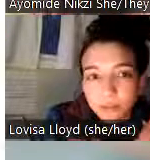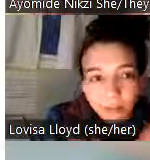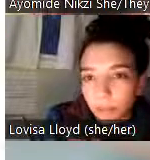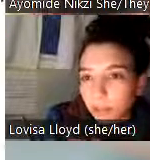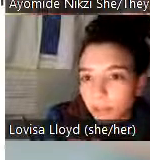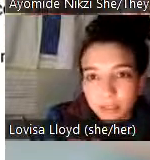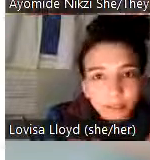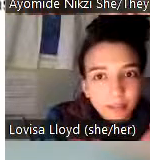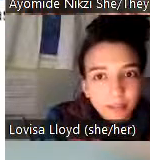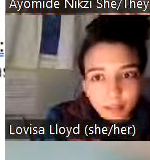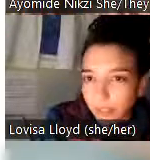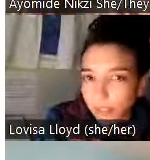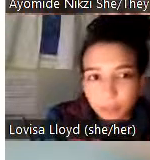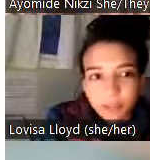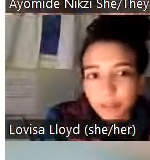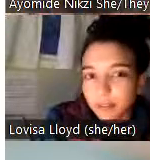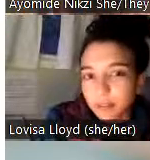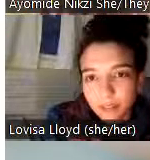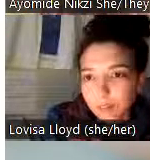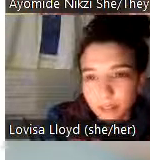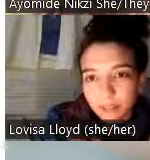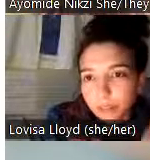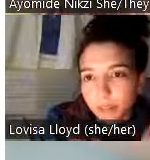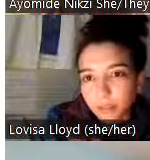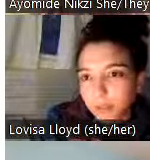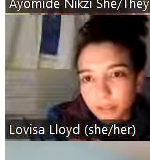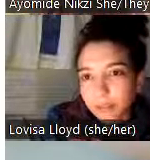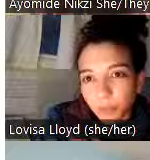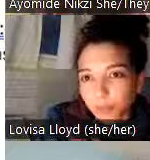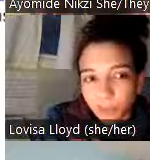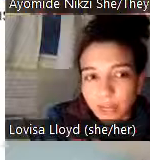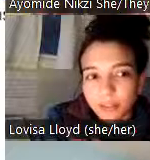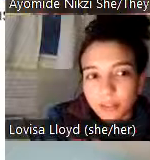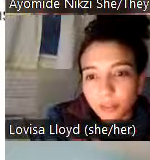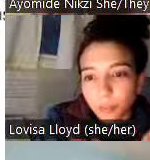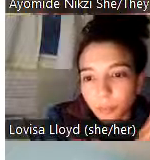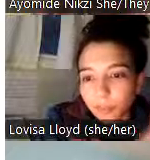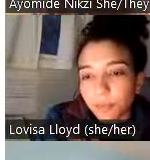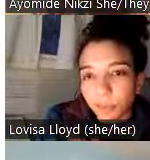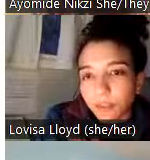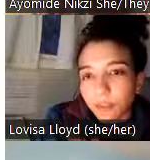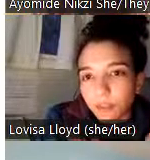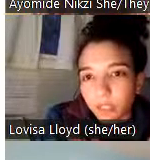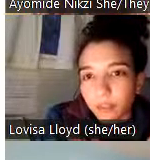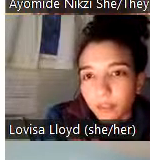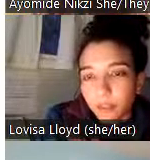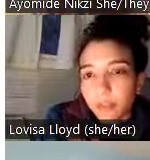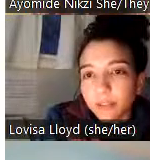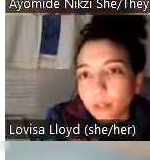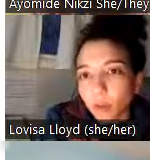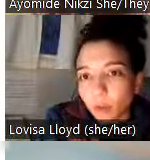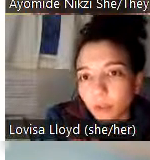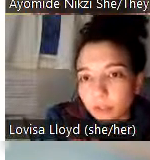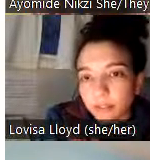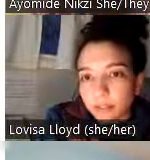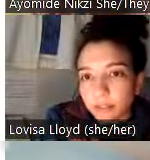specific, tone policing, language policing. It's sort of a morass. So something we can do is we can